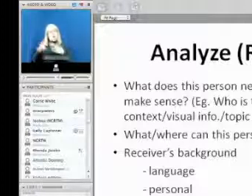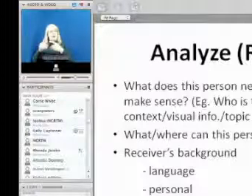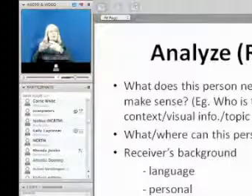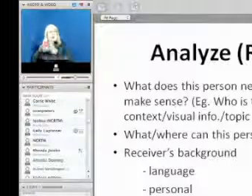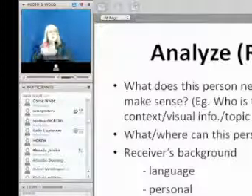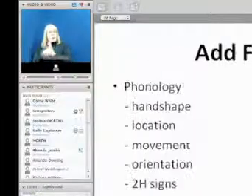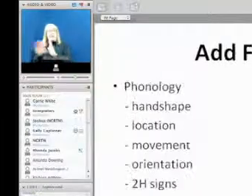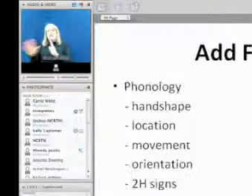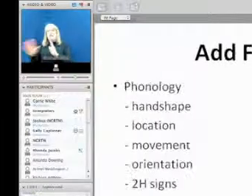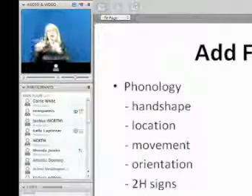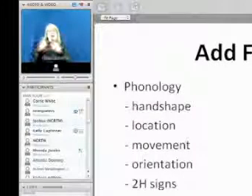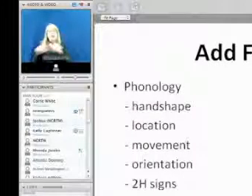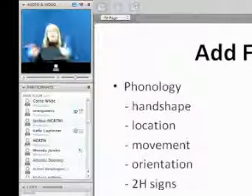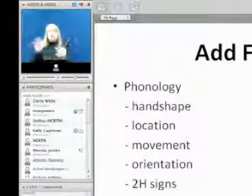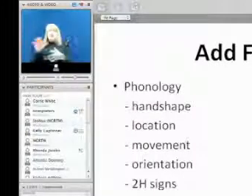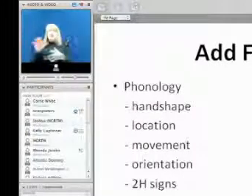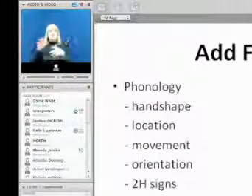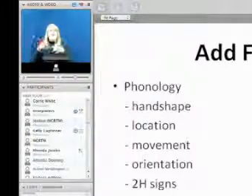interests?